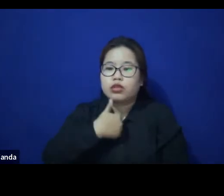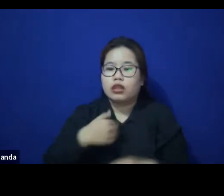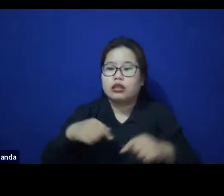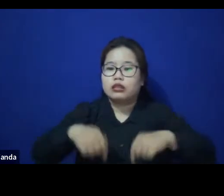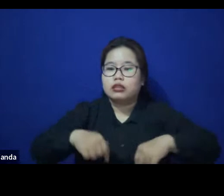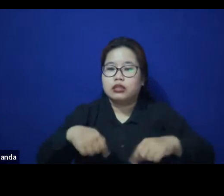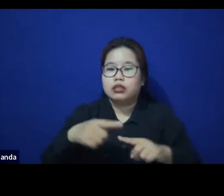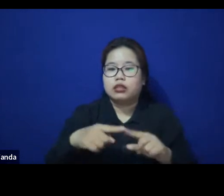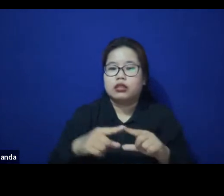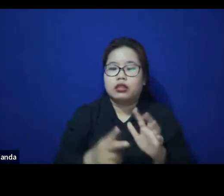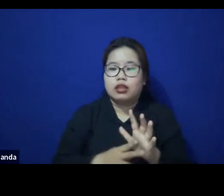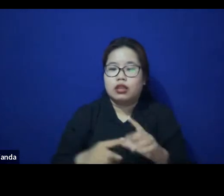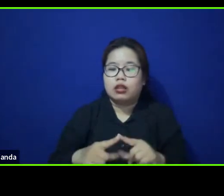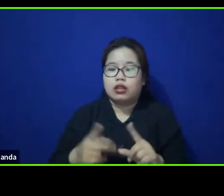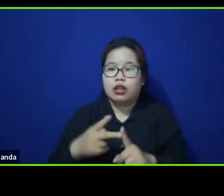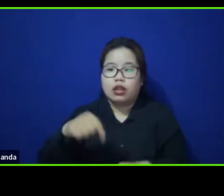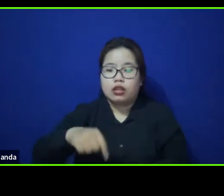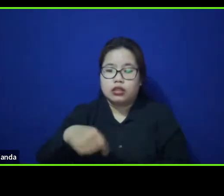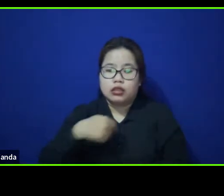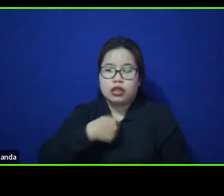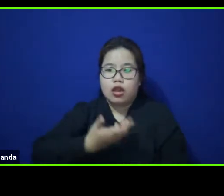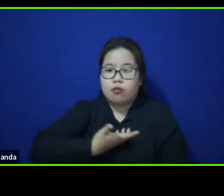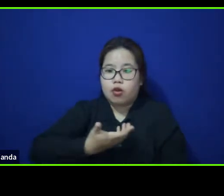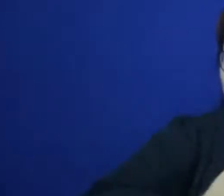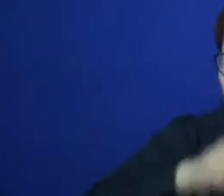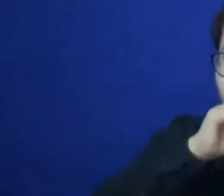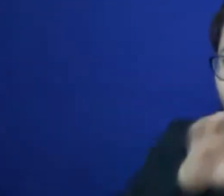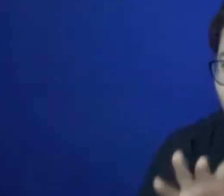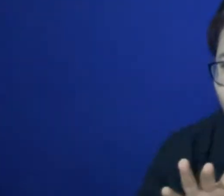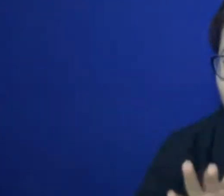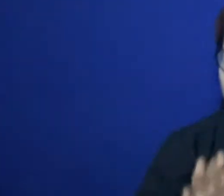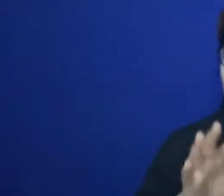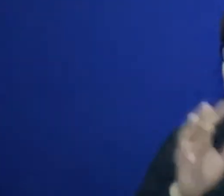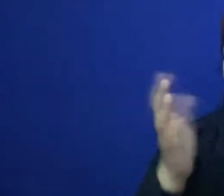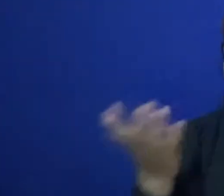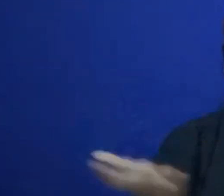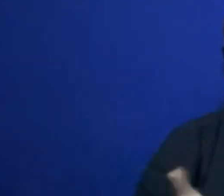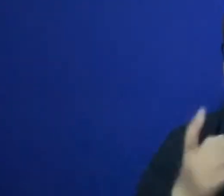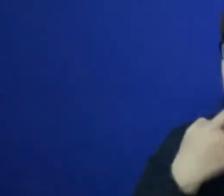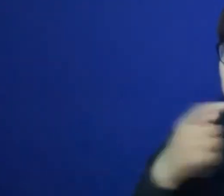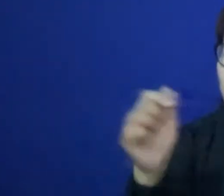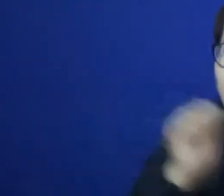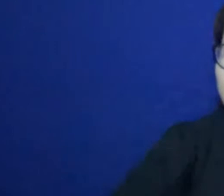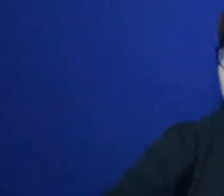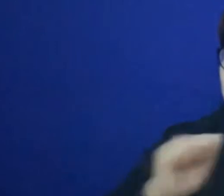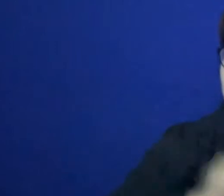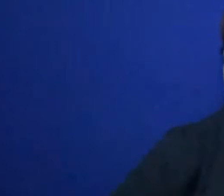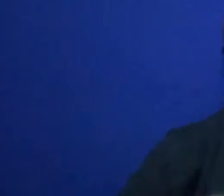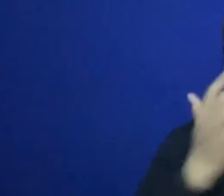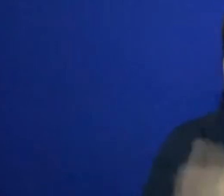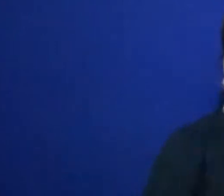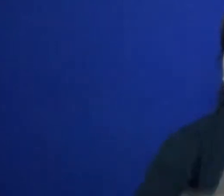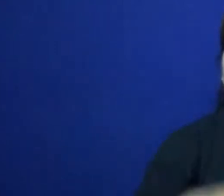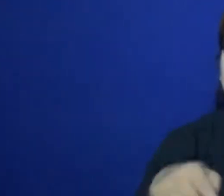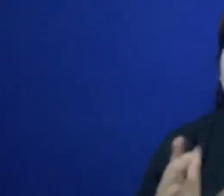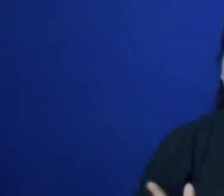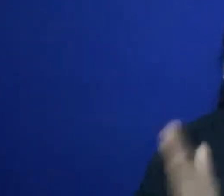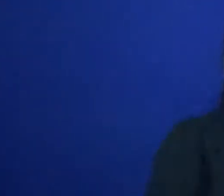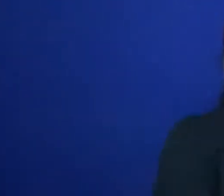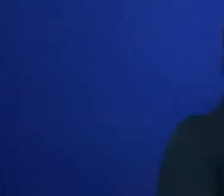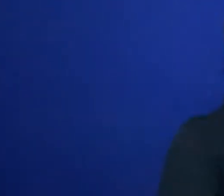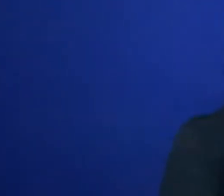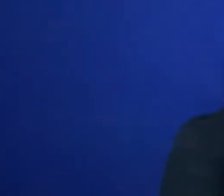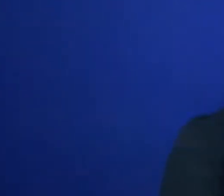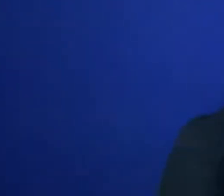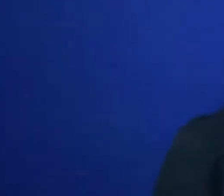the disability activists who have come before me, who have paved the way for me to be where I am today. I'm